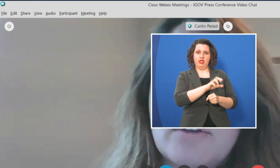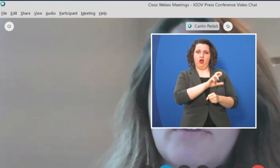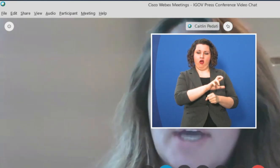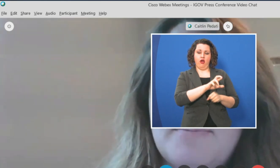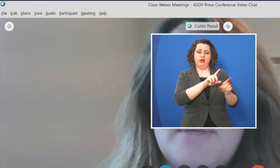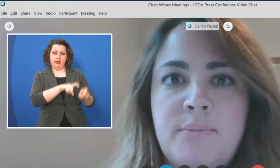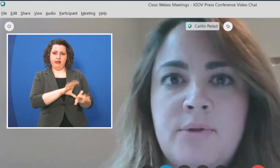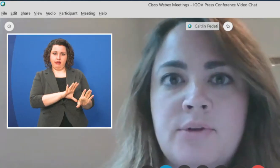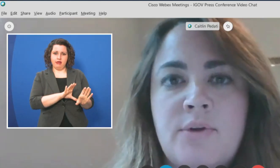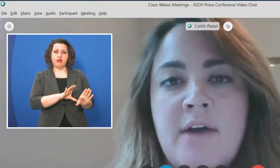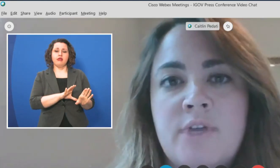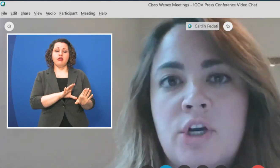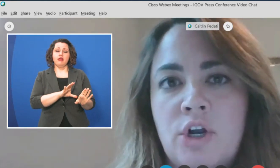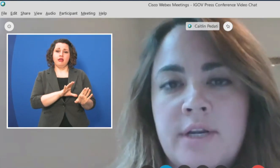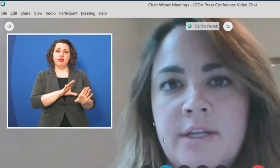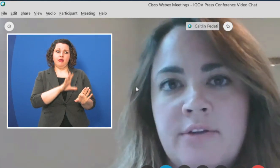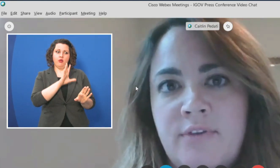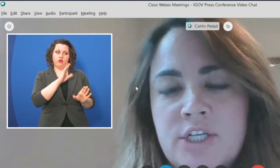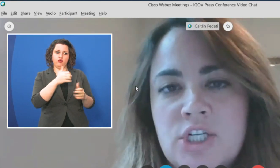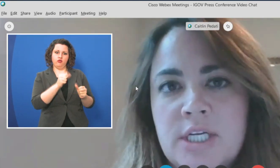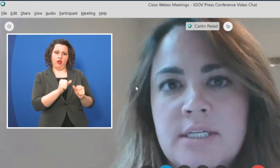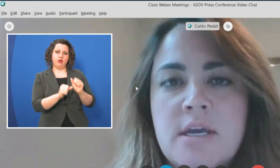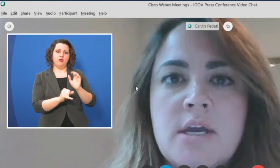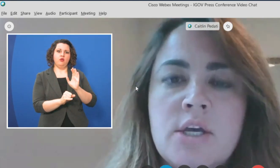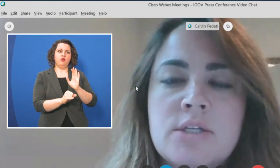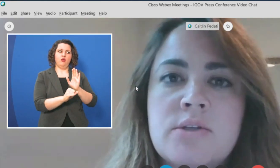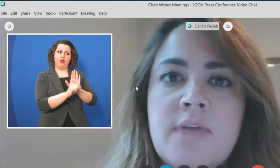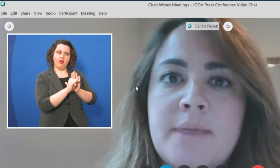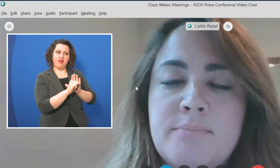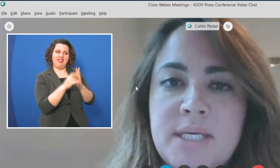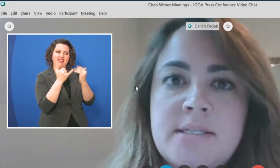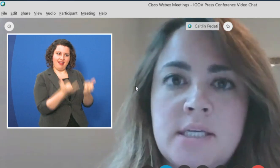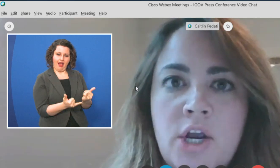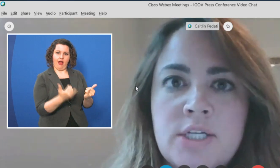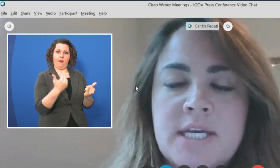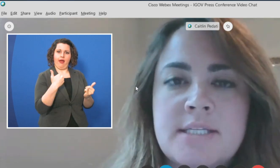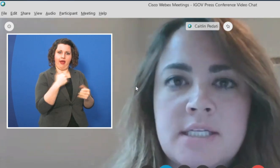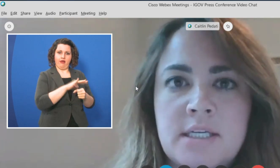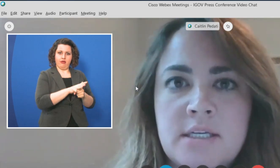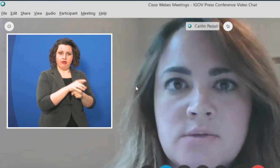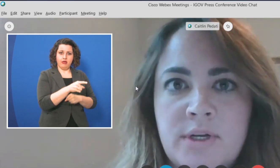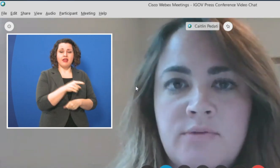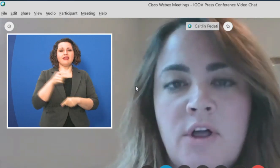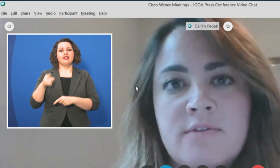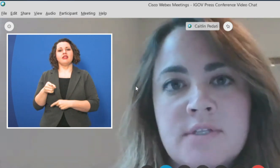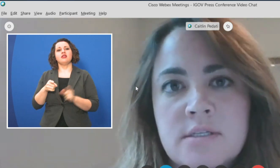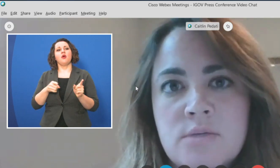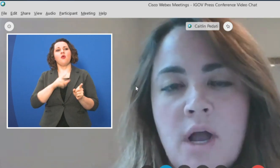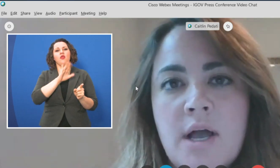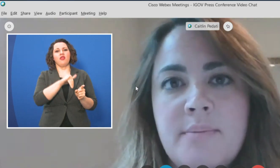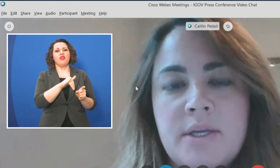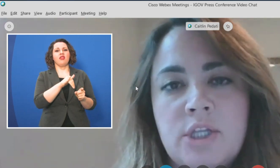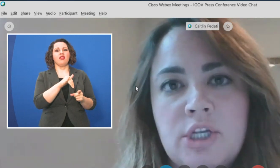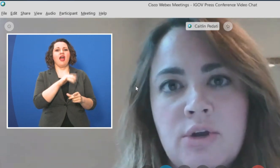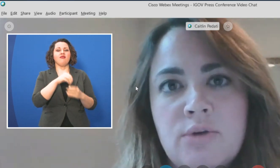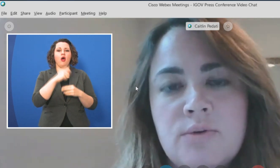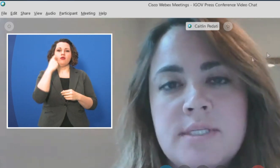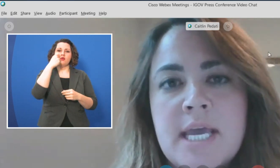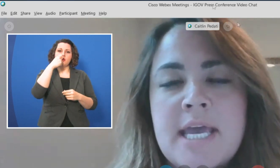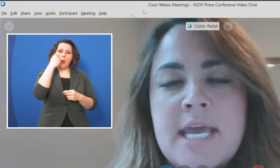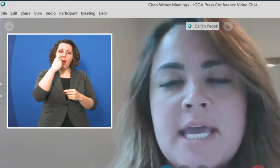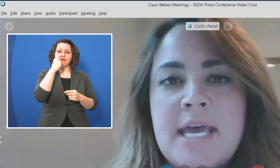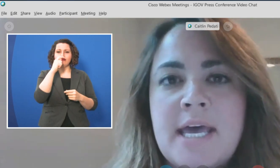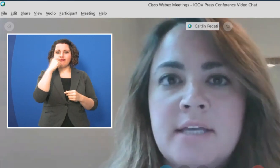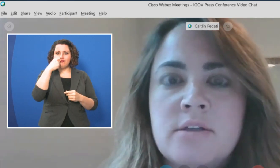doing to find people who have a current infection. So that PCR testing is what involves a swab in the